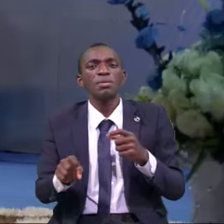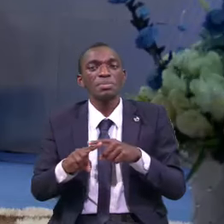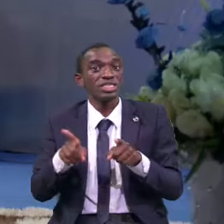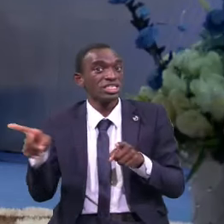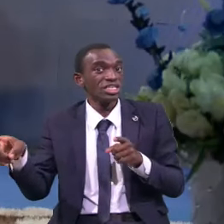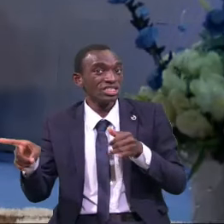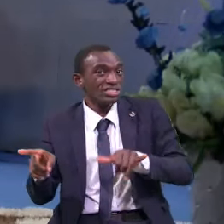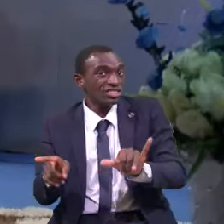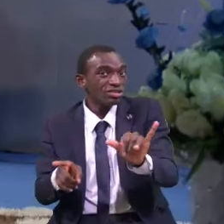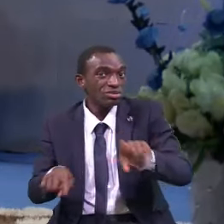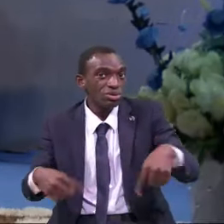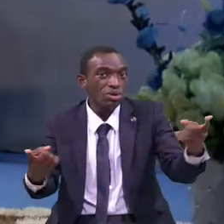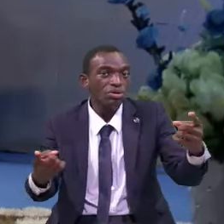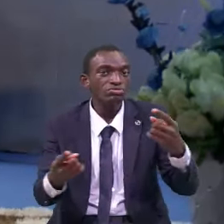adultery.